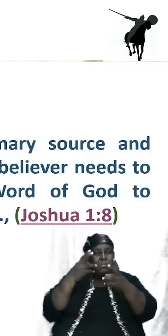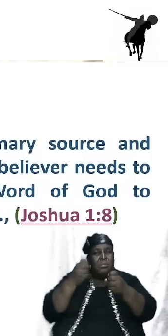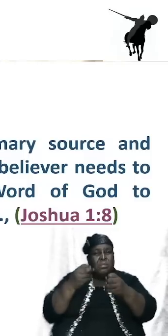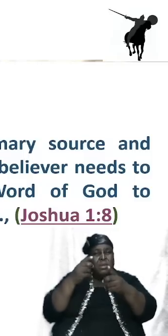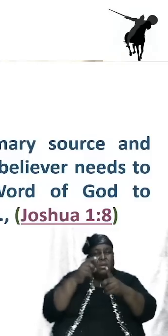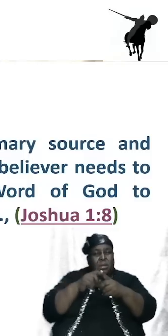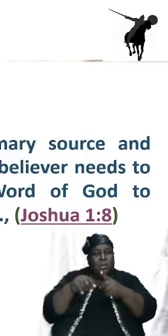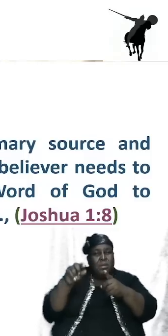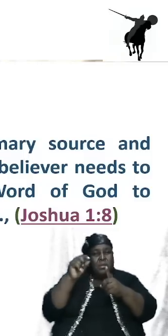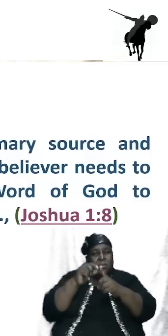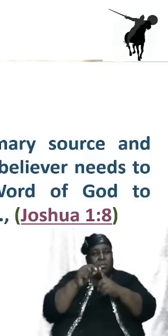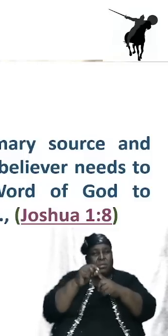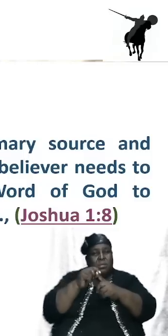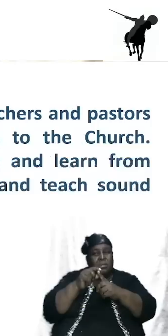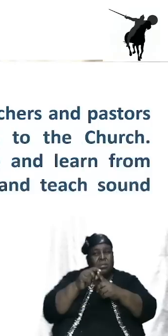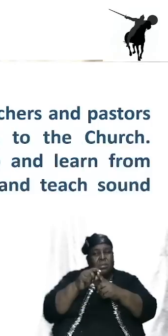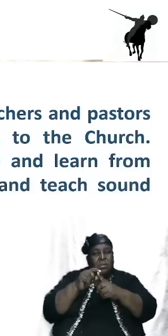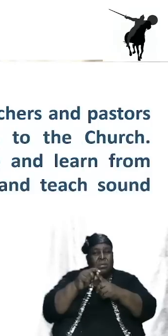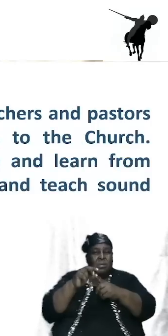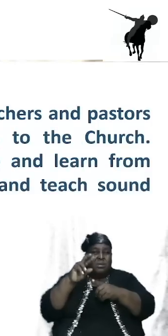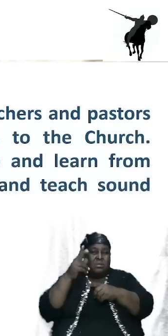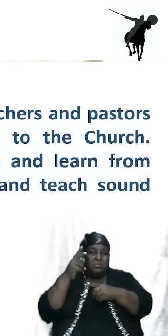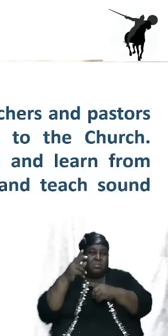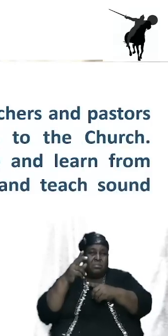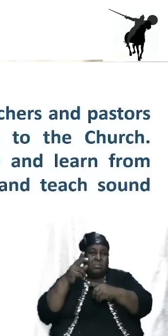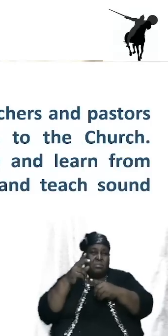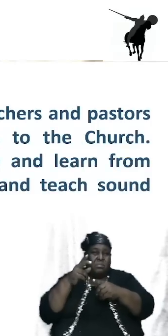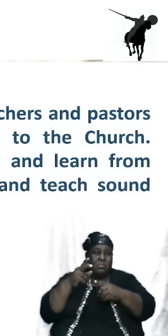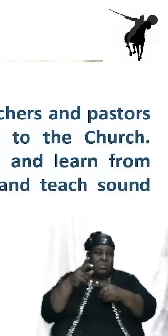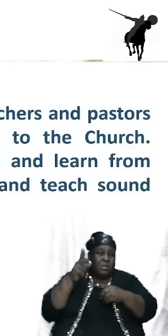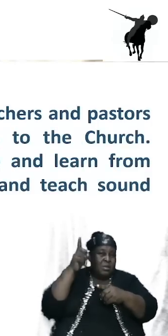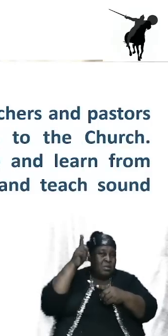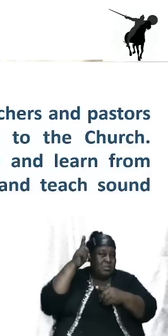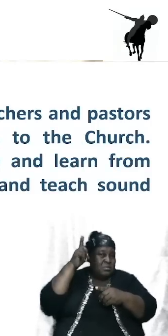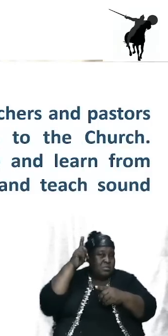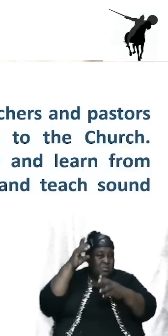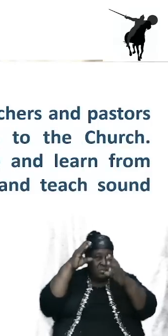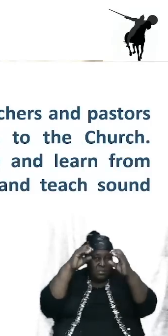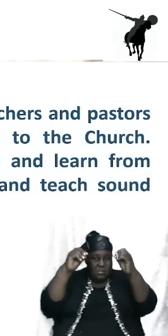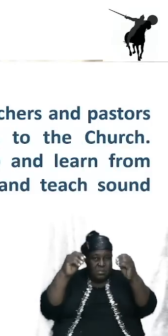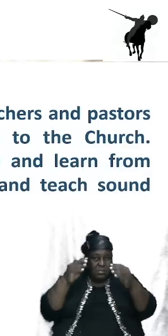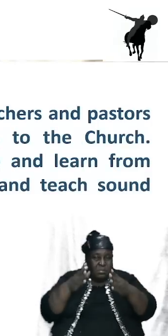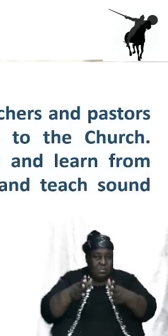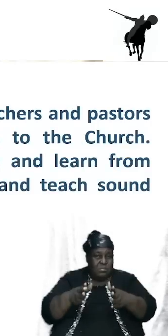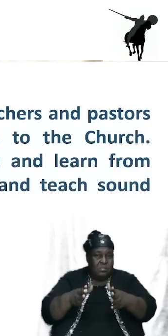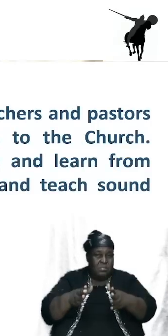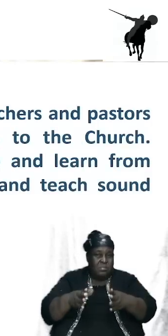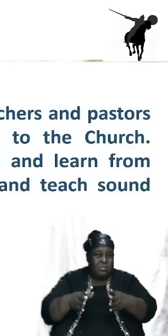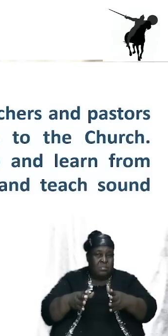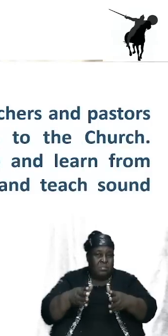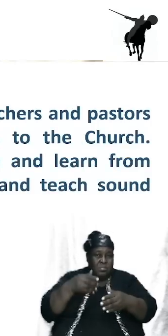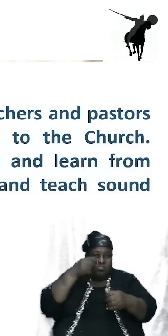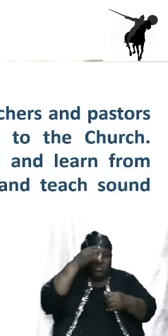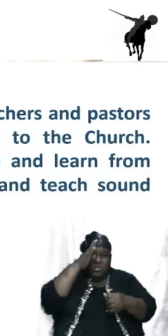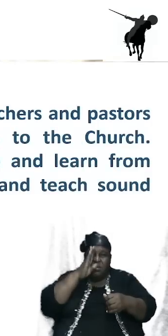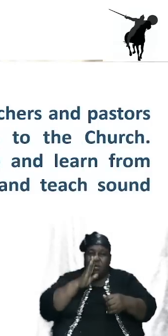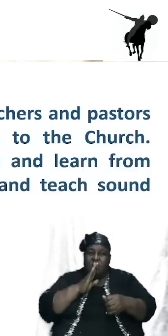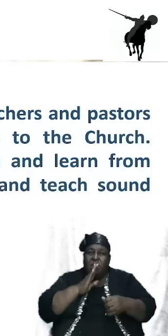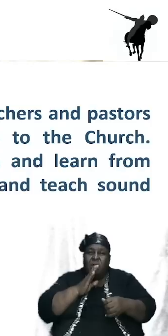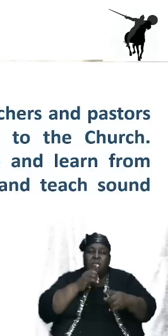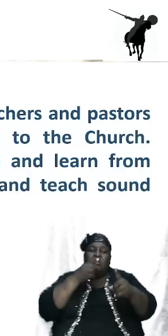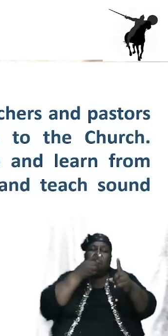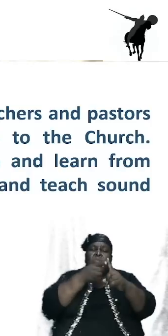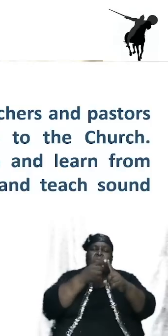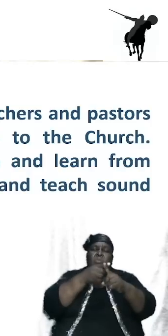Second thing we need to understand in order to embrace sound doctrine is listen to teachers. And when I say teacher, I mean God-appointed teachers and